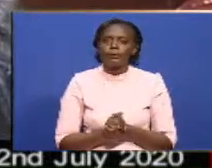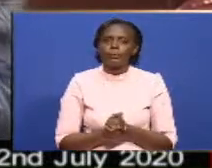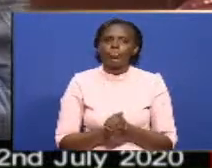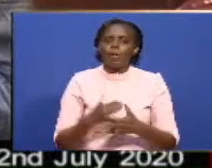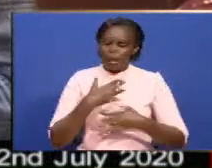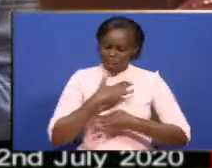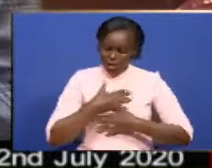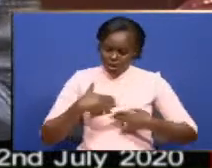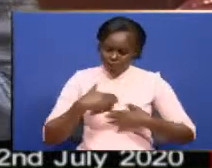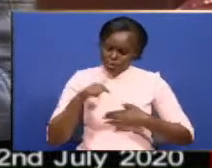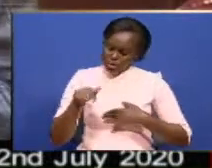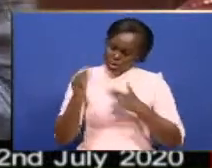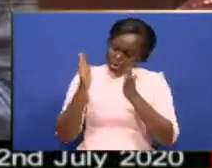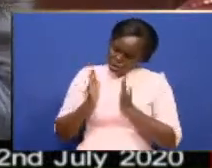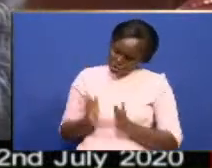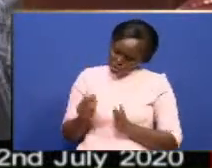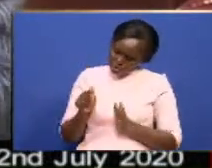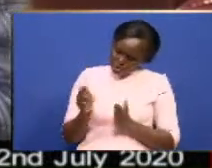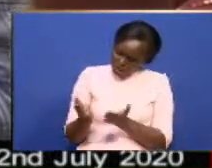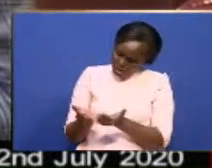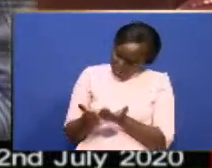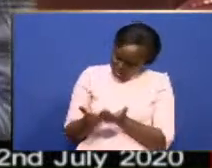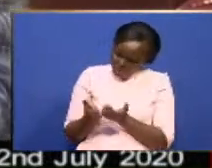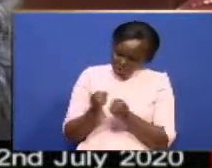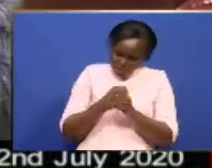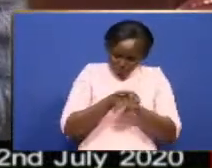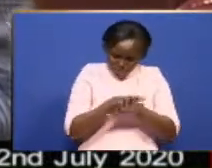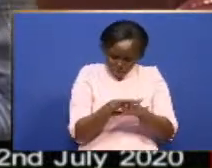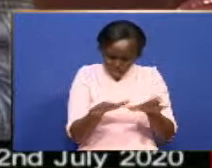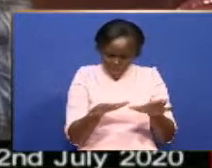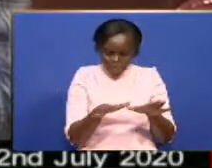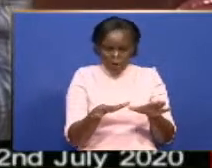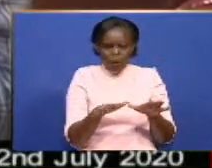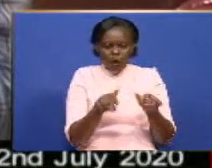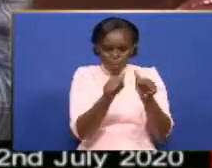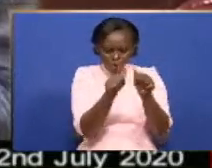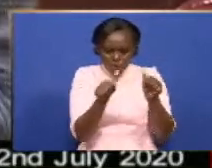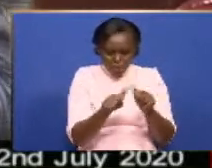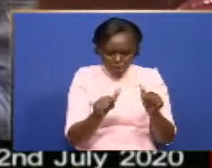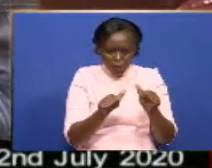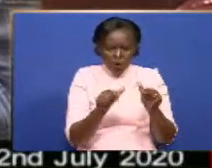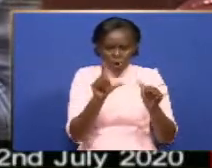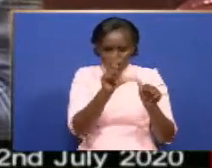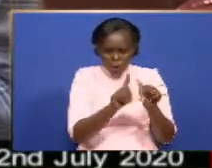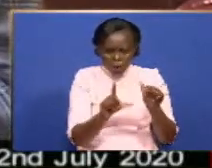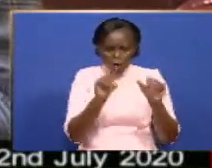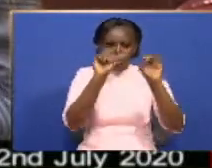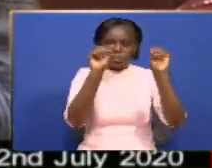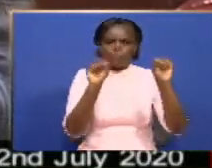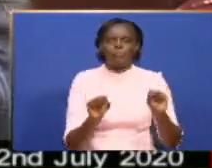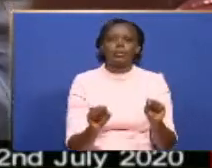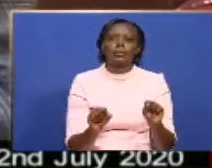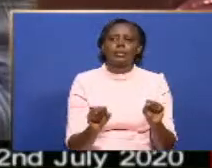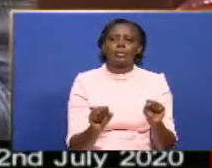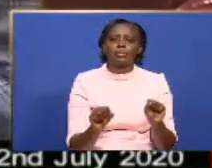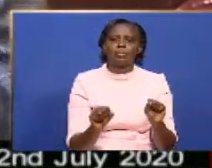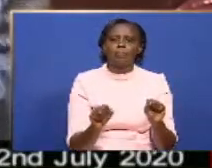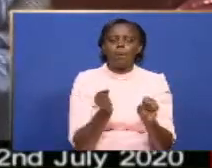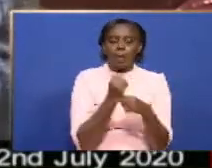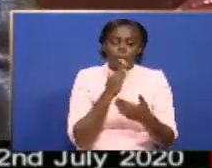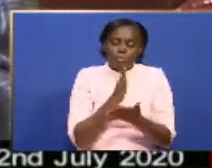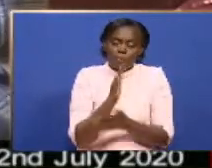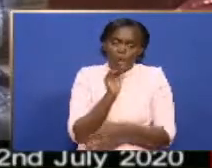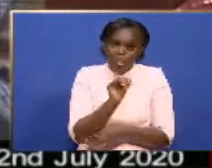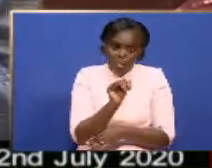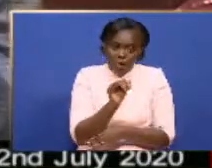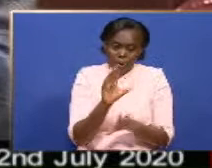Refugees being humans, they also need to be integrated into the proper local system, either by making sure that